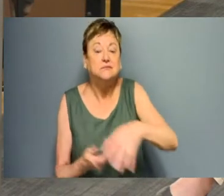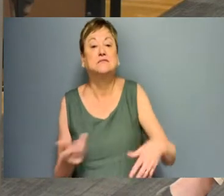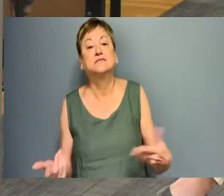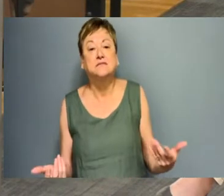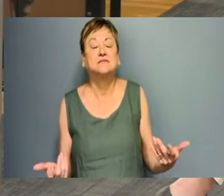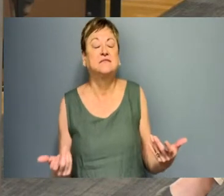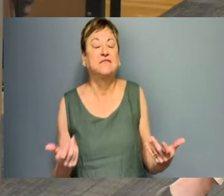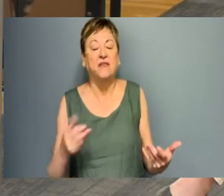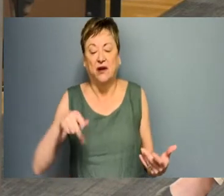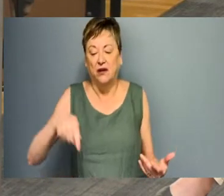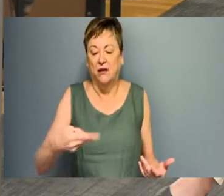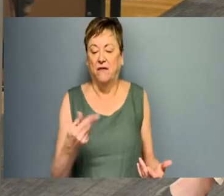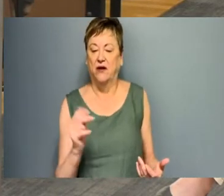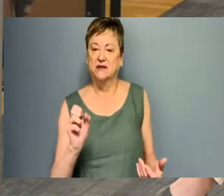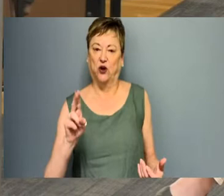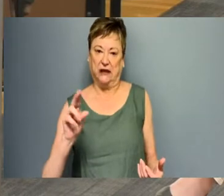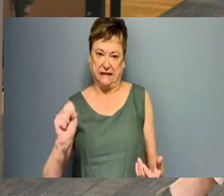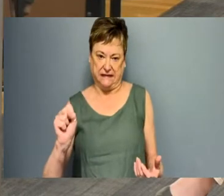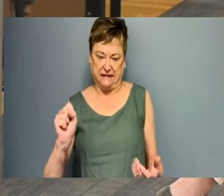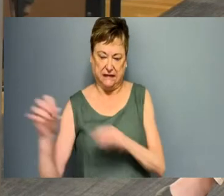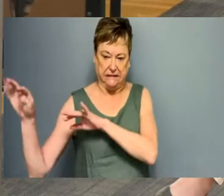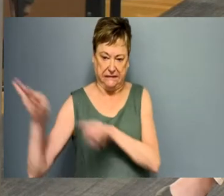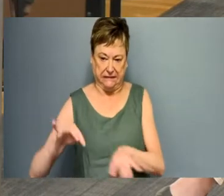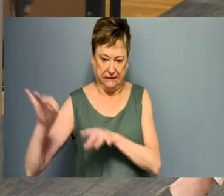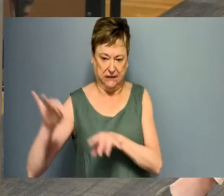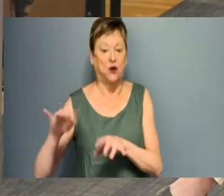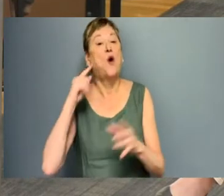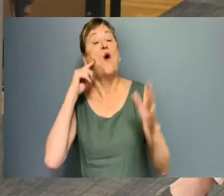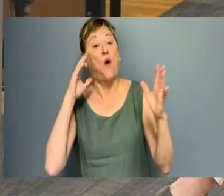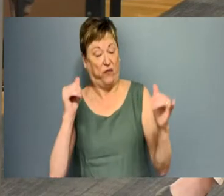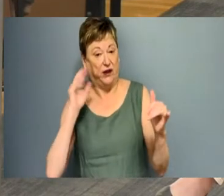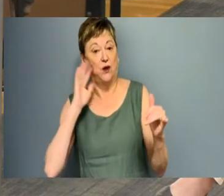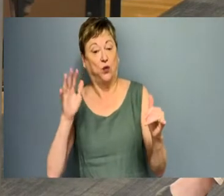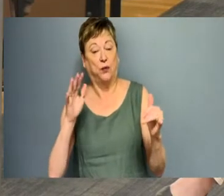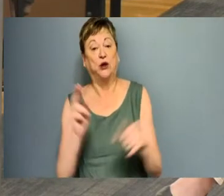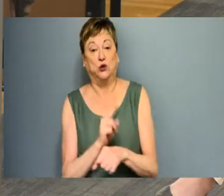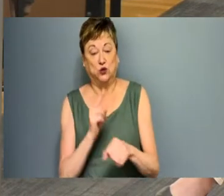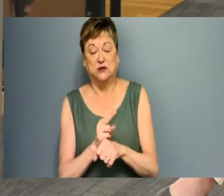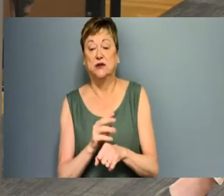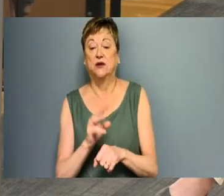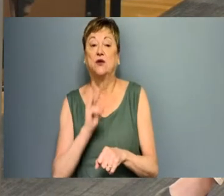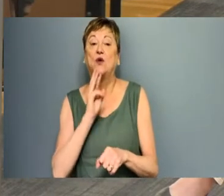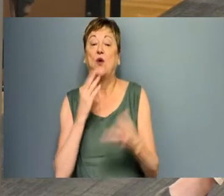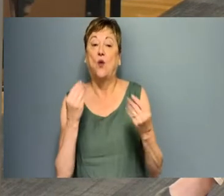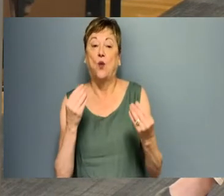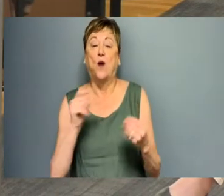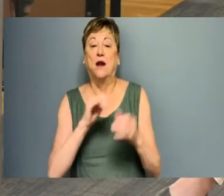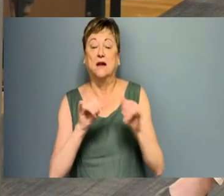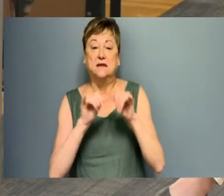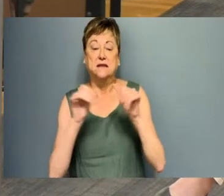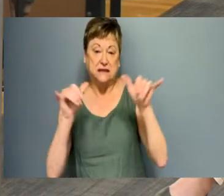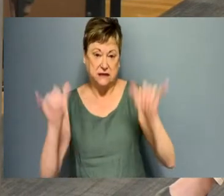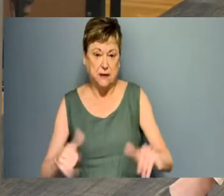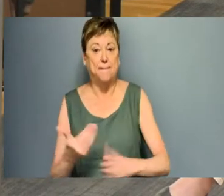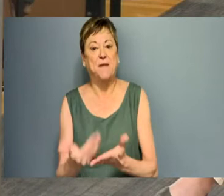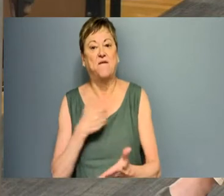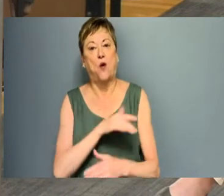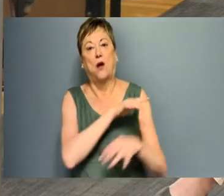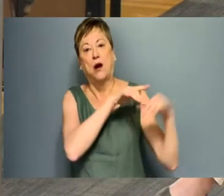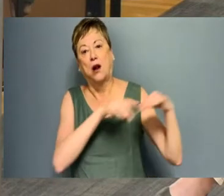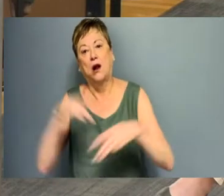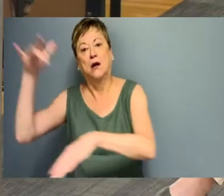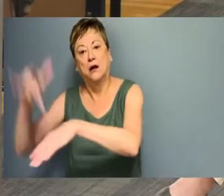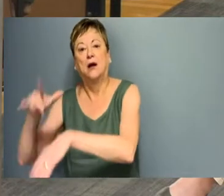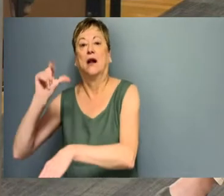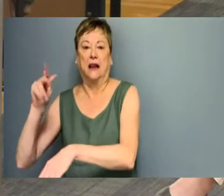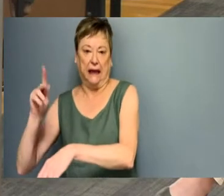all of the phosphorus that comes down will actually hopefully be utilized within that wetland system before hitting the lake. We also are going to make